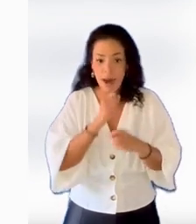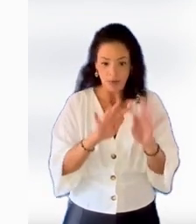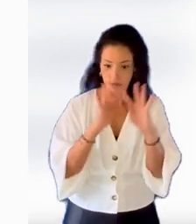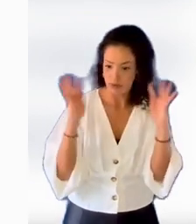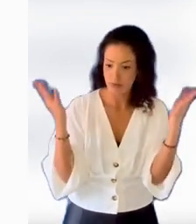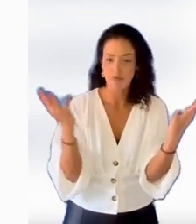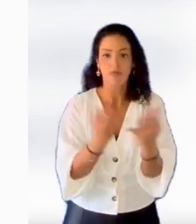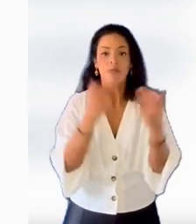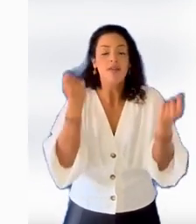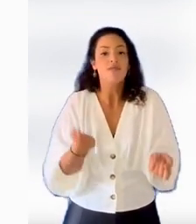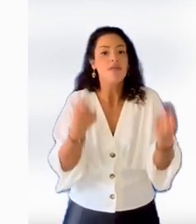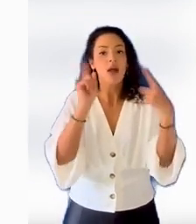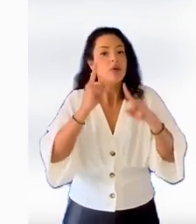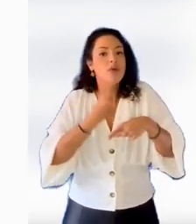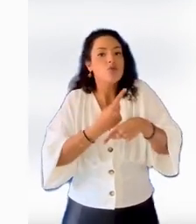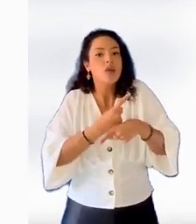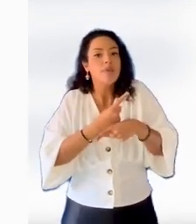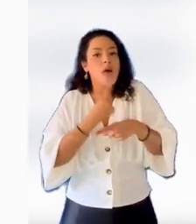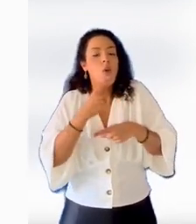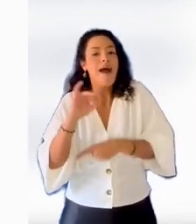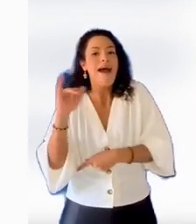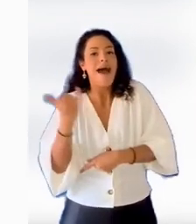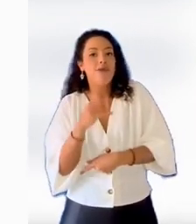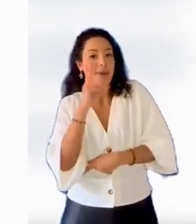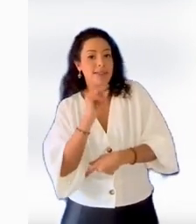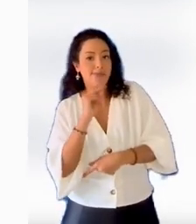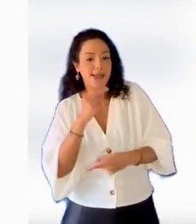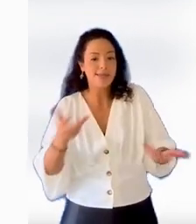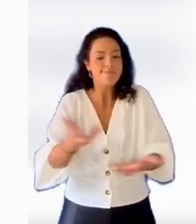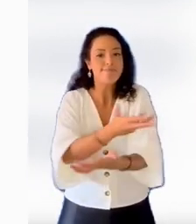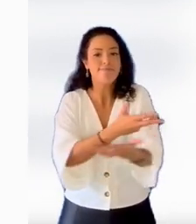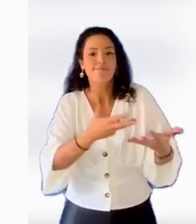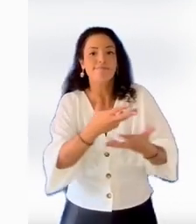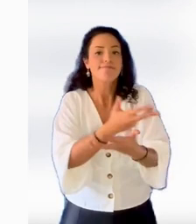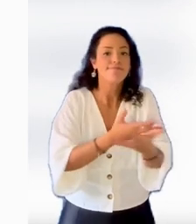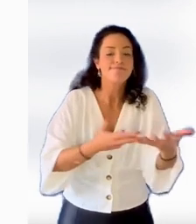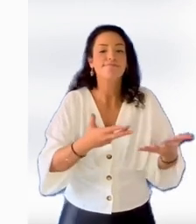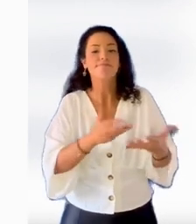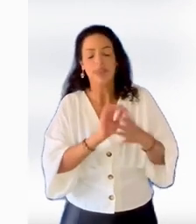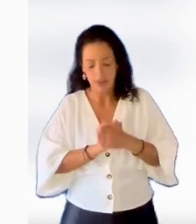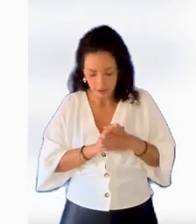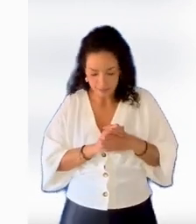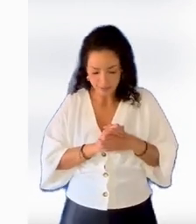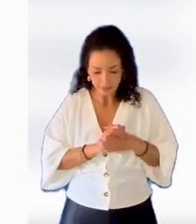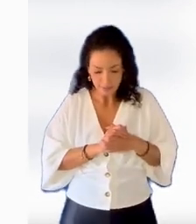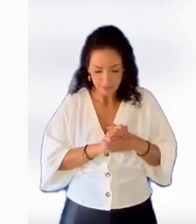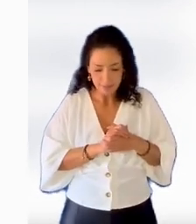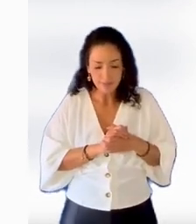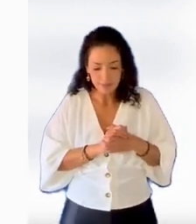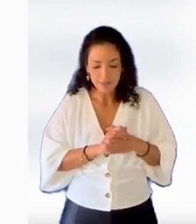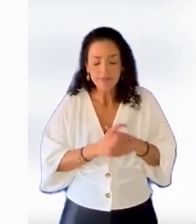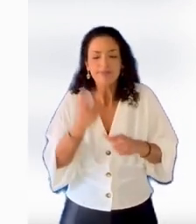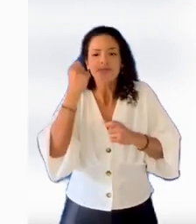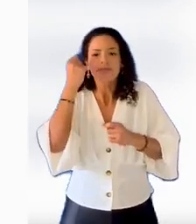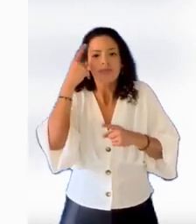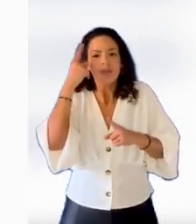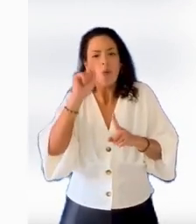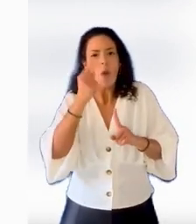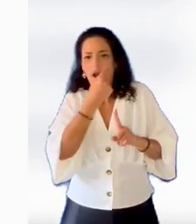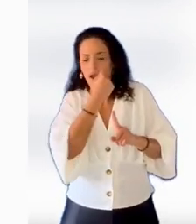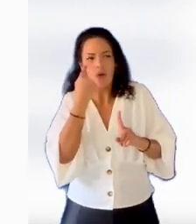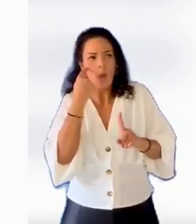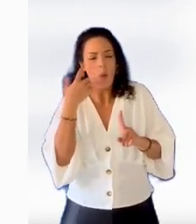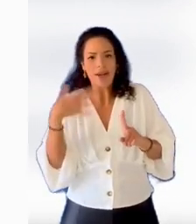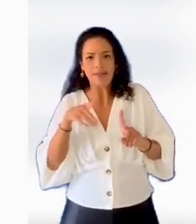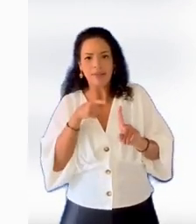idea of what was said in their conversations. In this portion of the workshop, they reverted only to Arabic. But I do know what I witnessed that